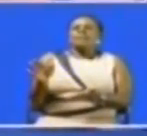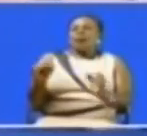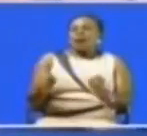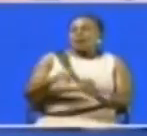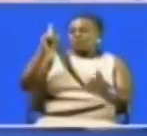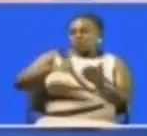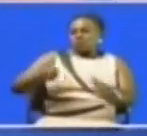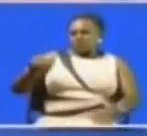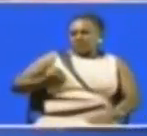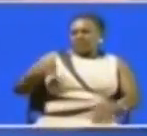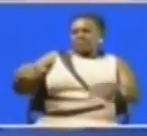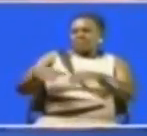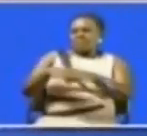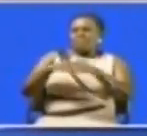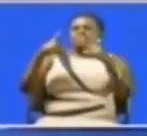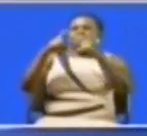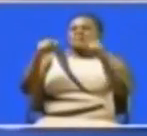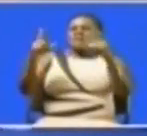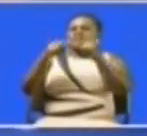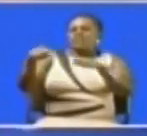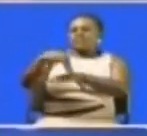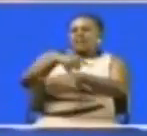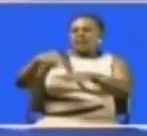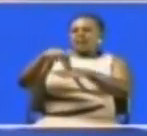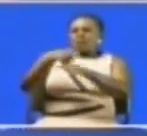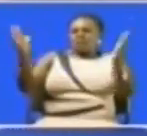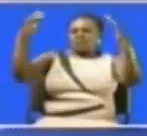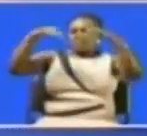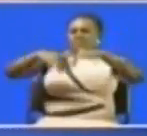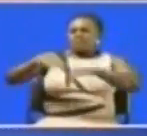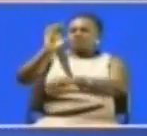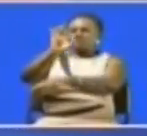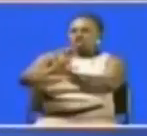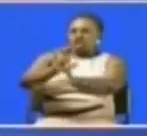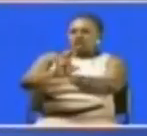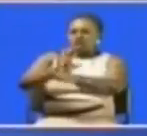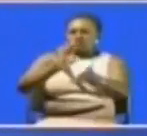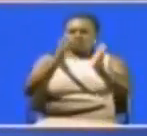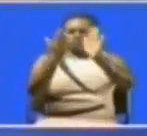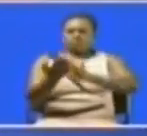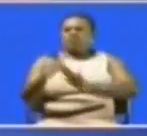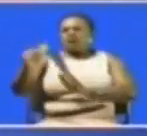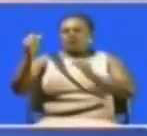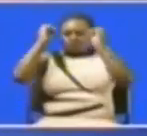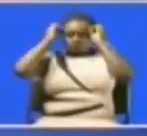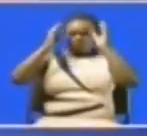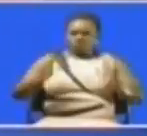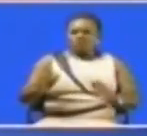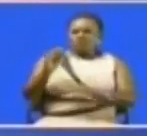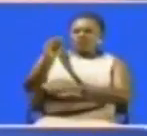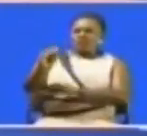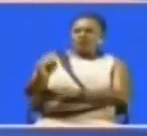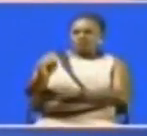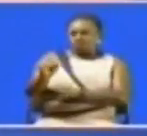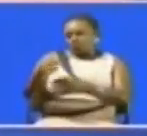Allegedly, the girls who are members of the Message of the Hour Assemblies Church in Matayos were paraded in front of the other students, then asked to leave